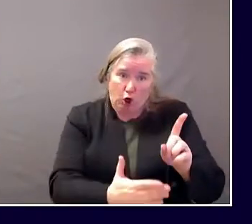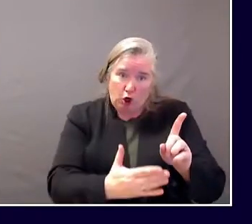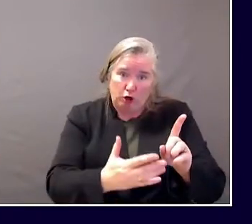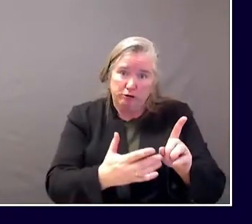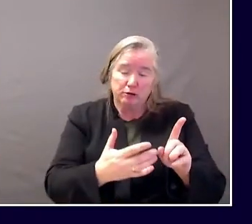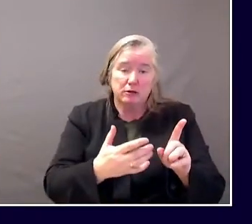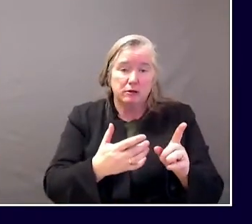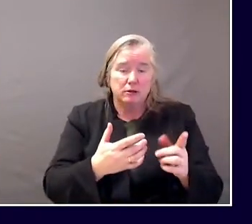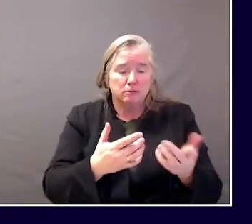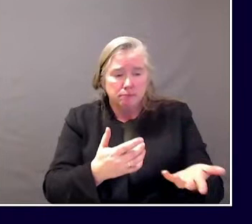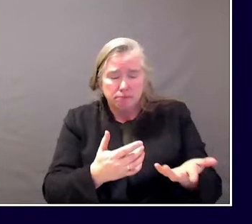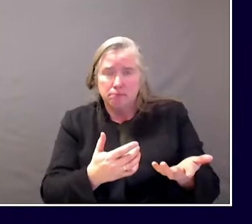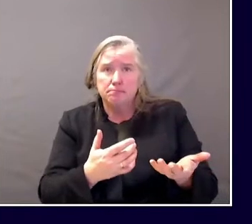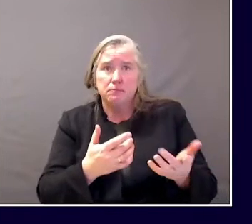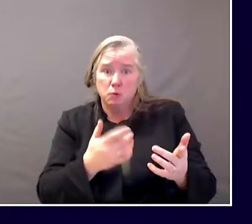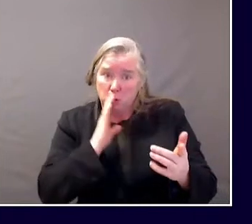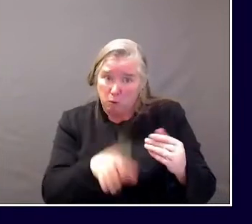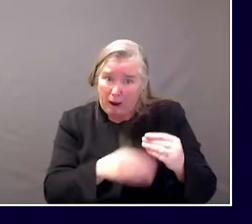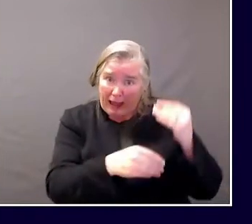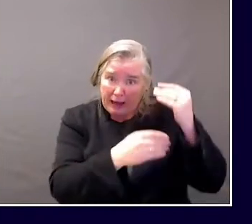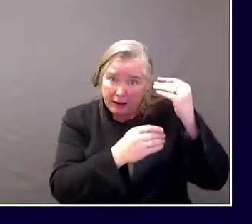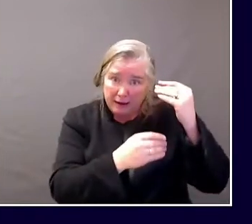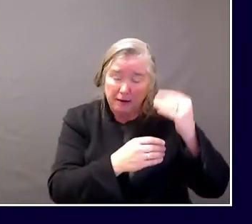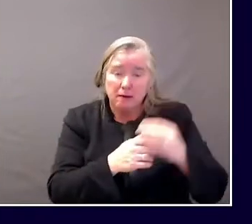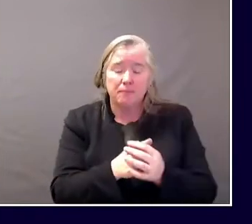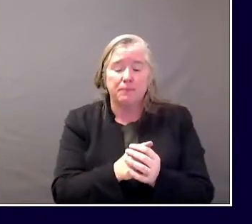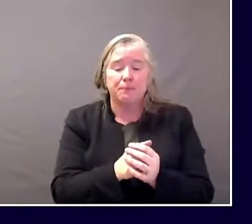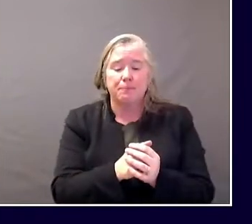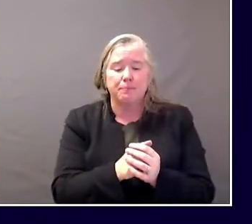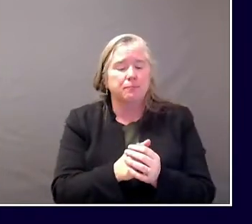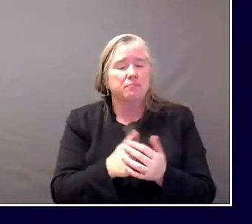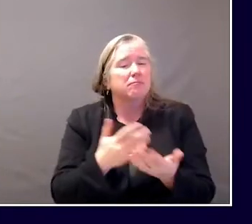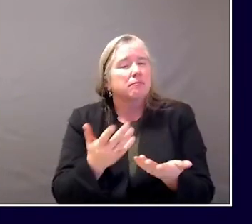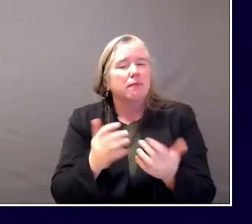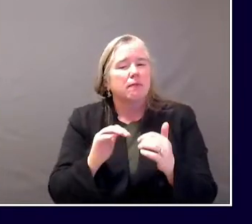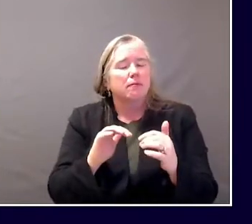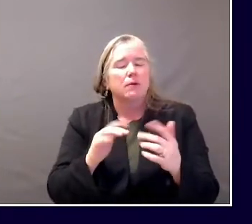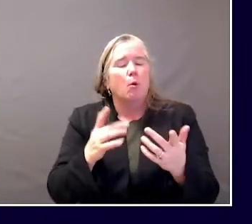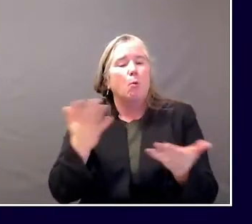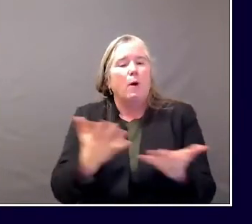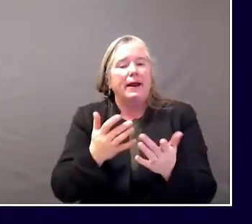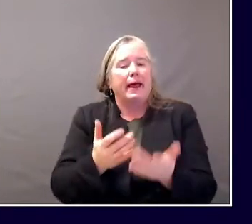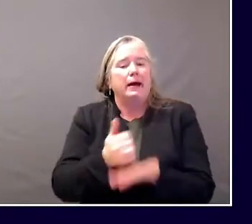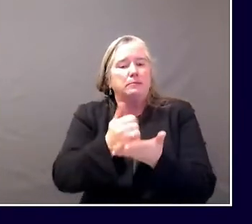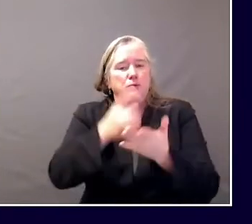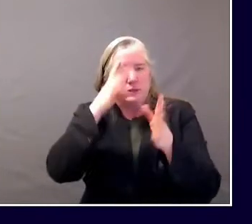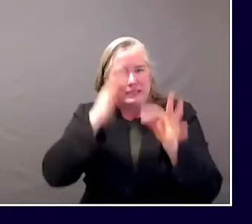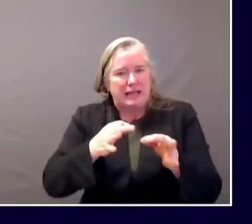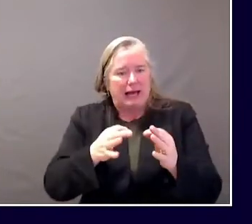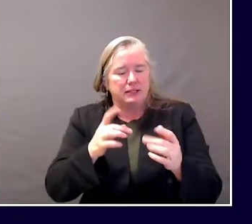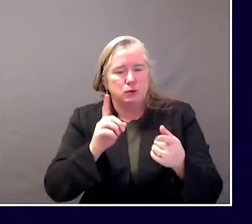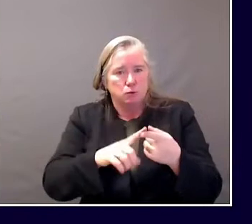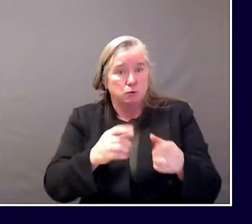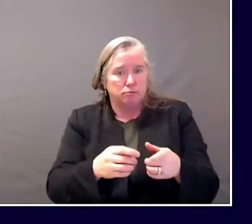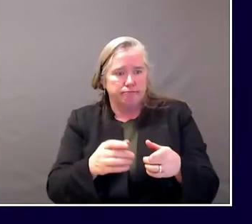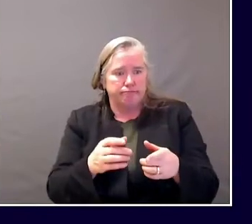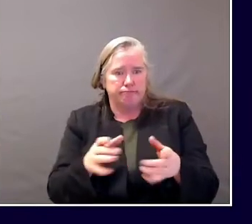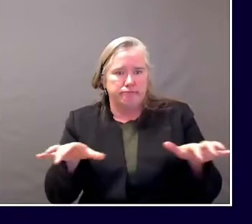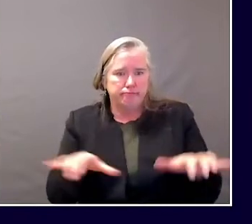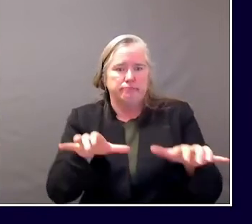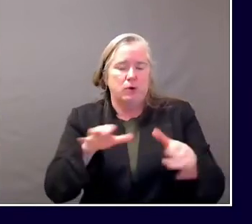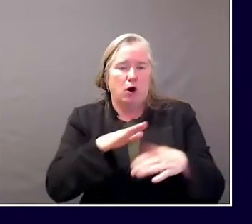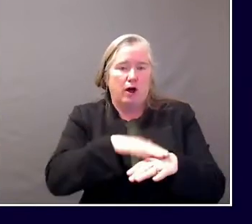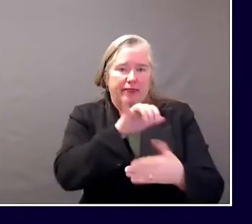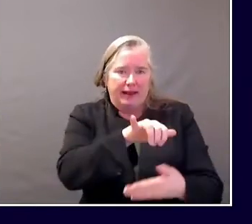I guess what would be the thing that would make that happen? Sure. Brian, again, I can't